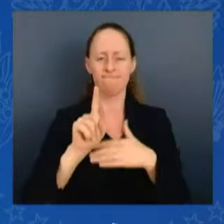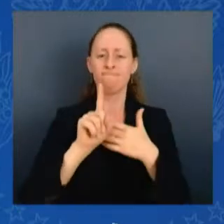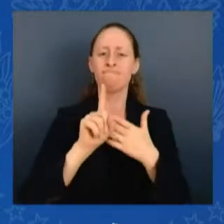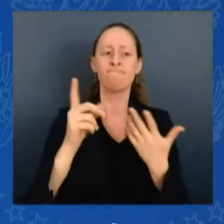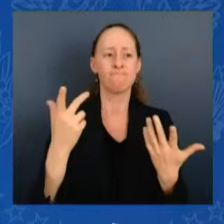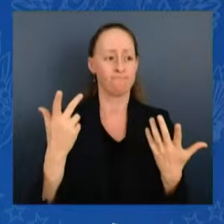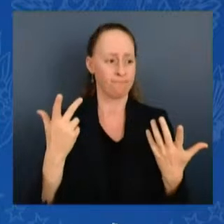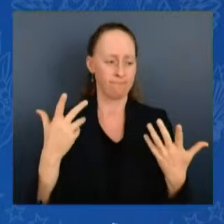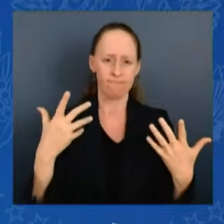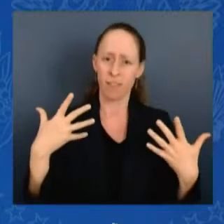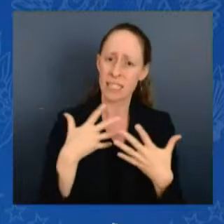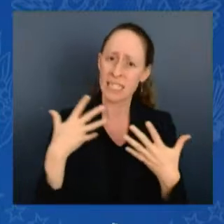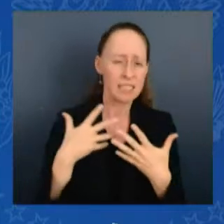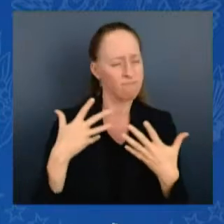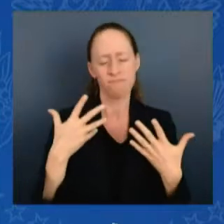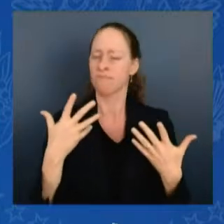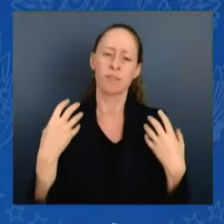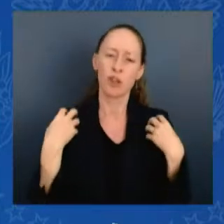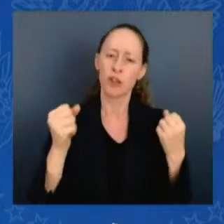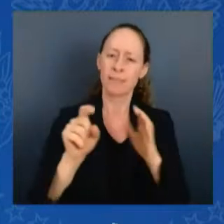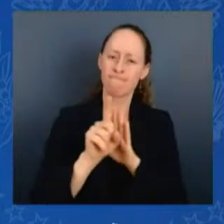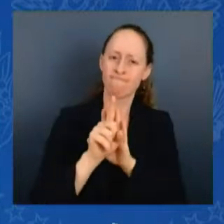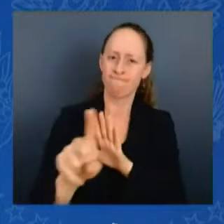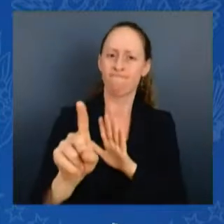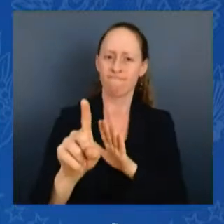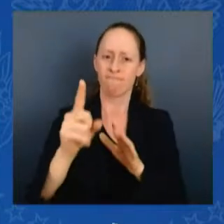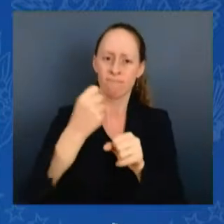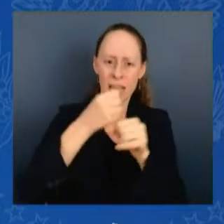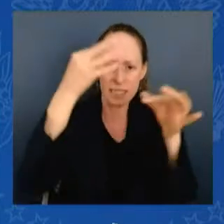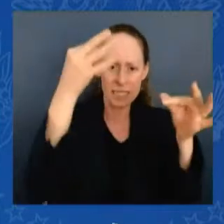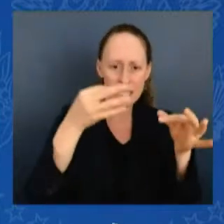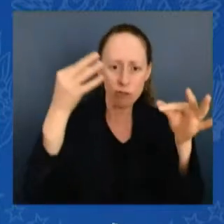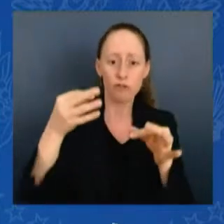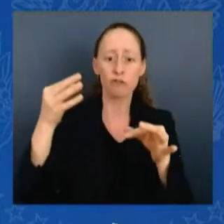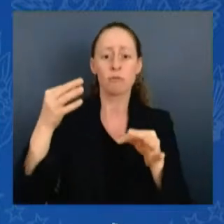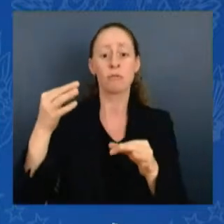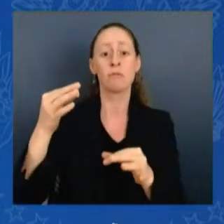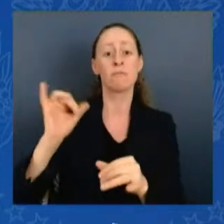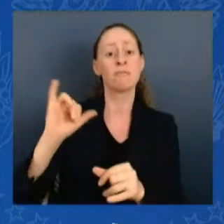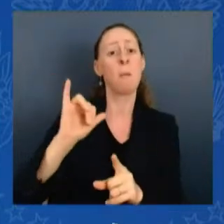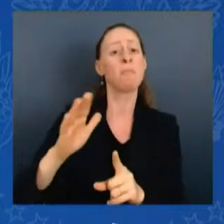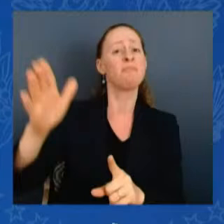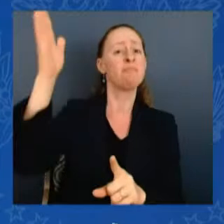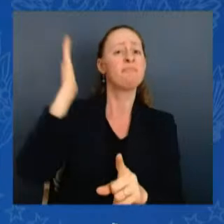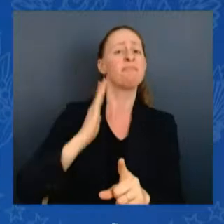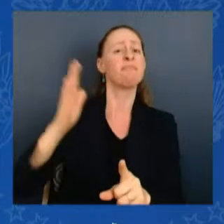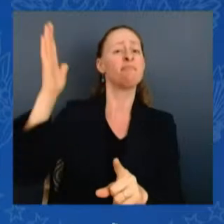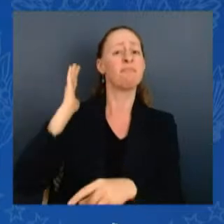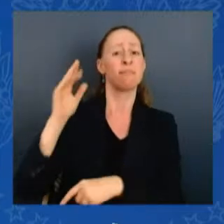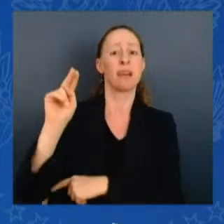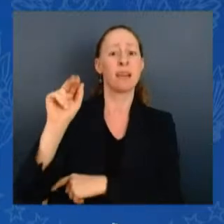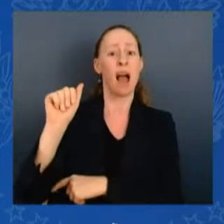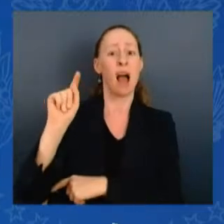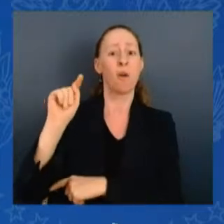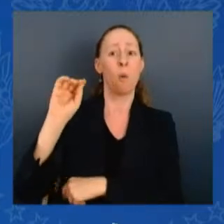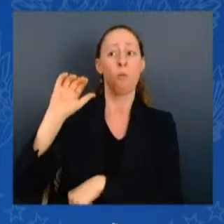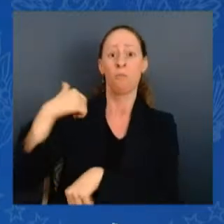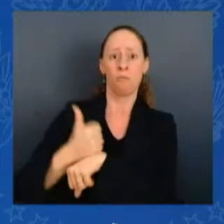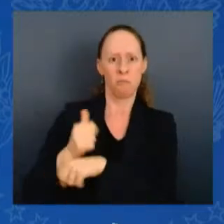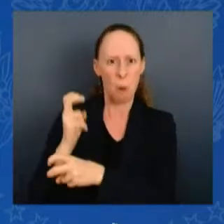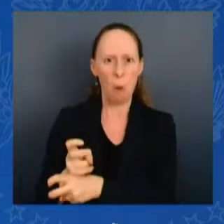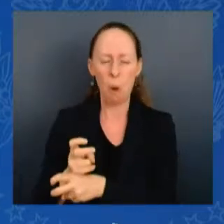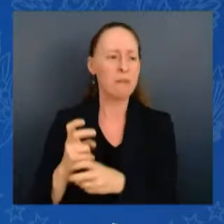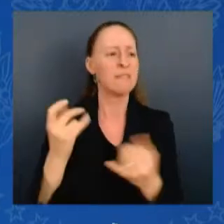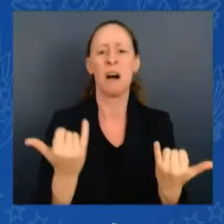was demonstrated in the past when NATO was founded and shaped. The future of our